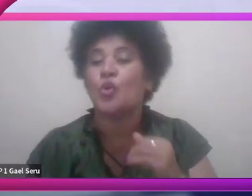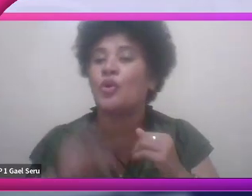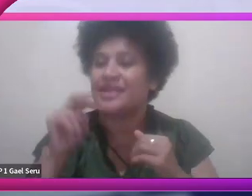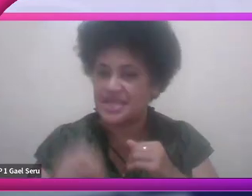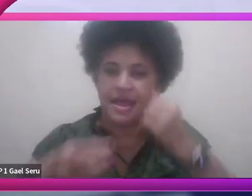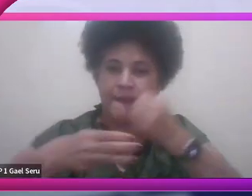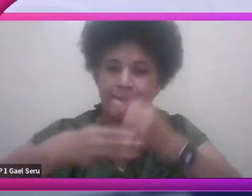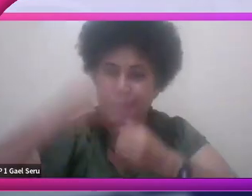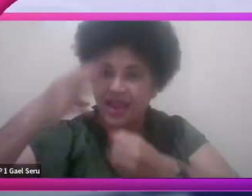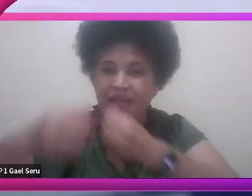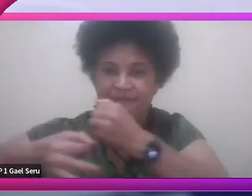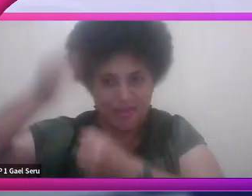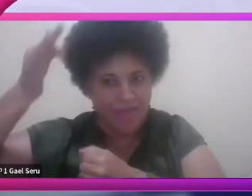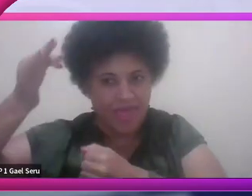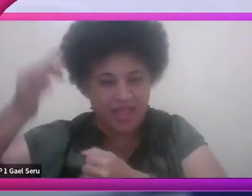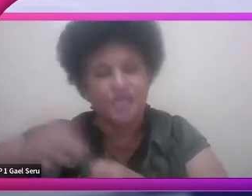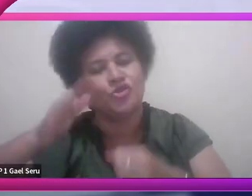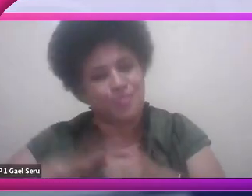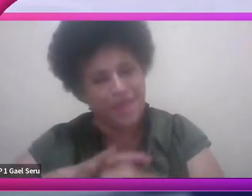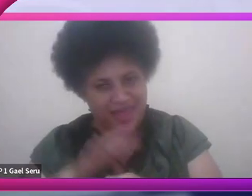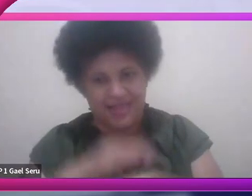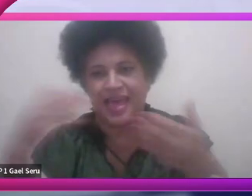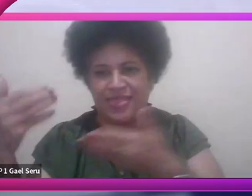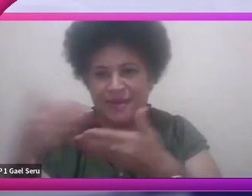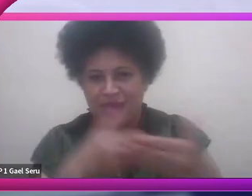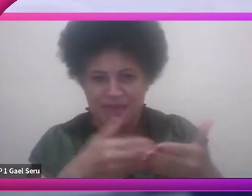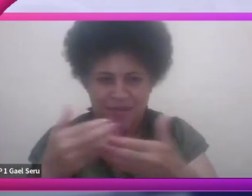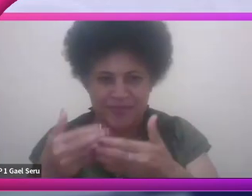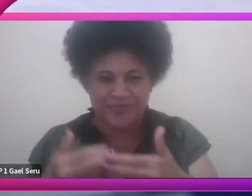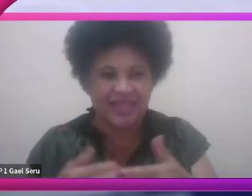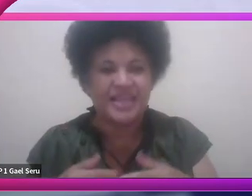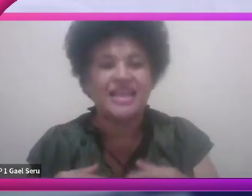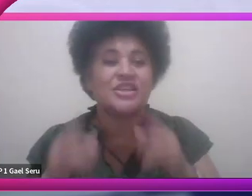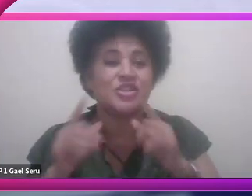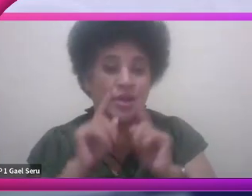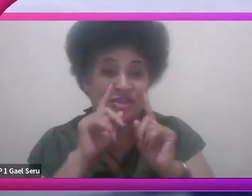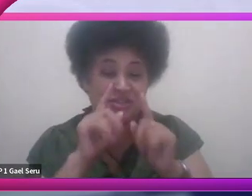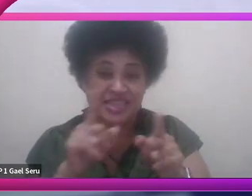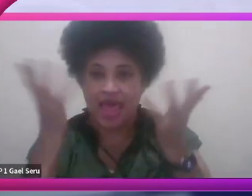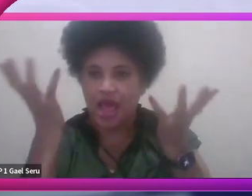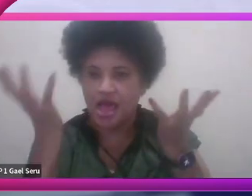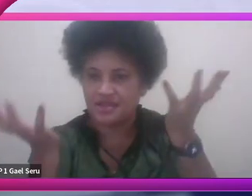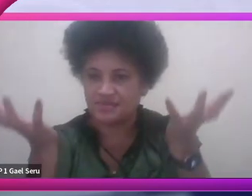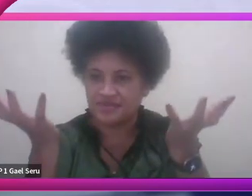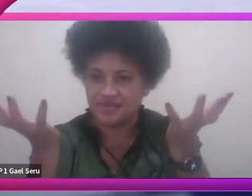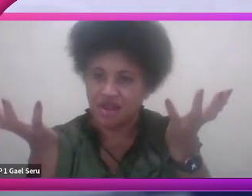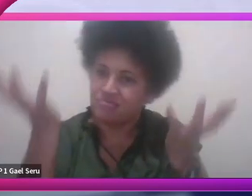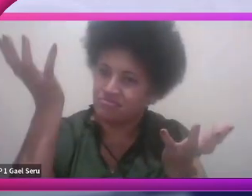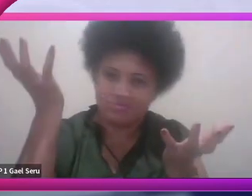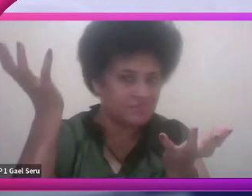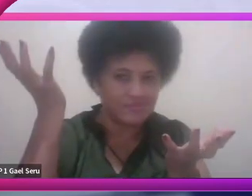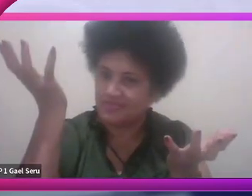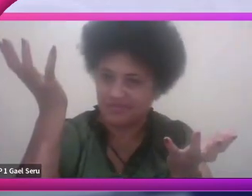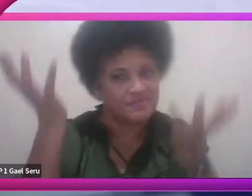and they look at reproductive system. Why I put the man and woman in the scale? They are equal responsibility.